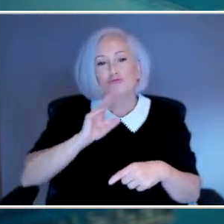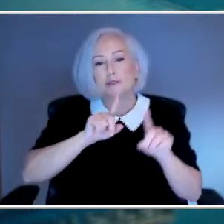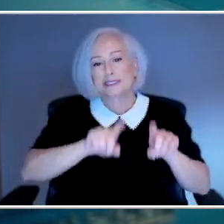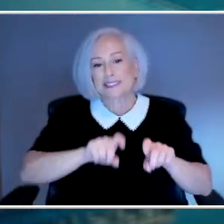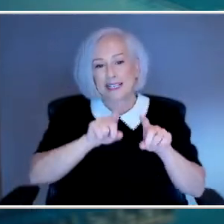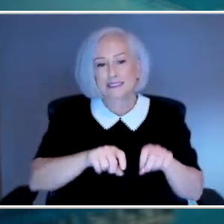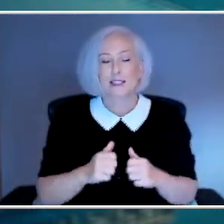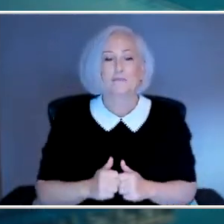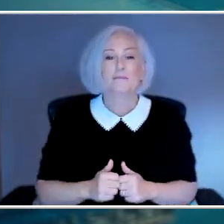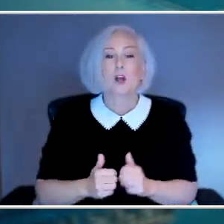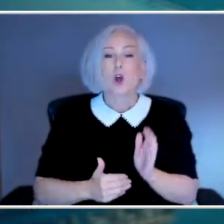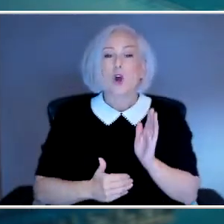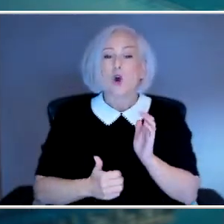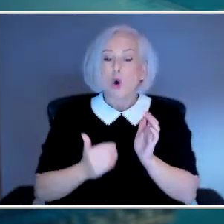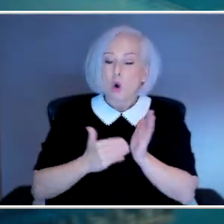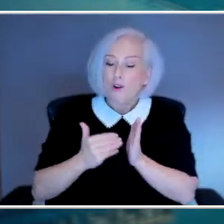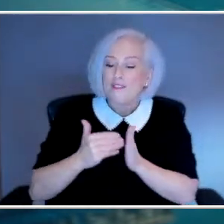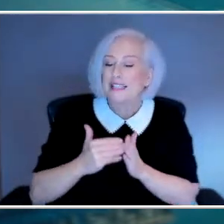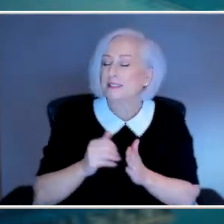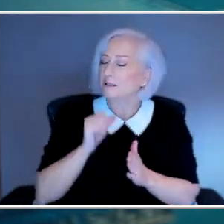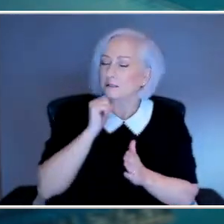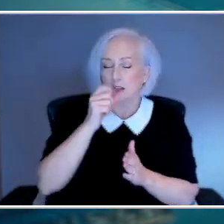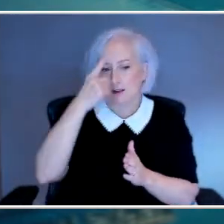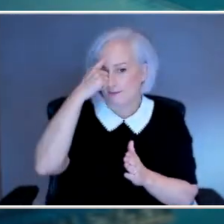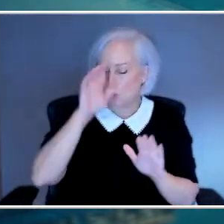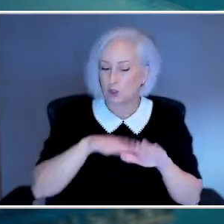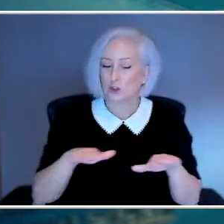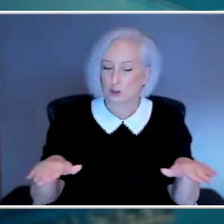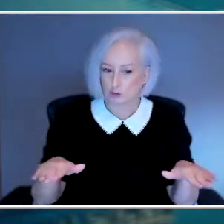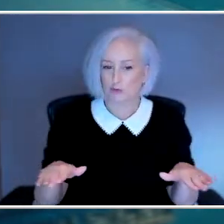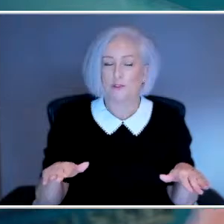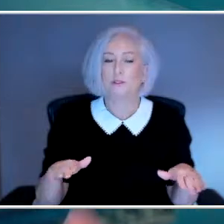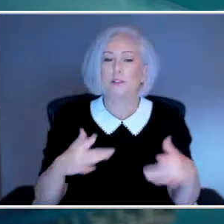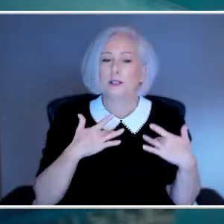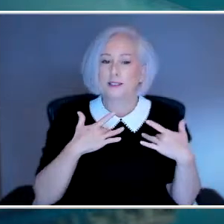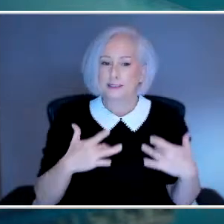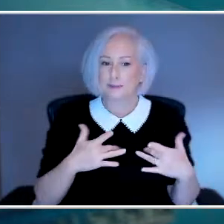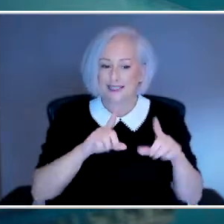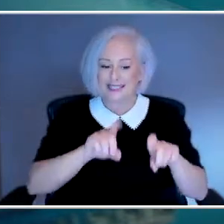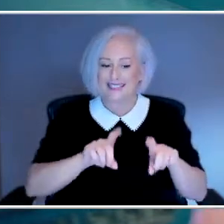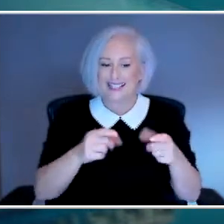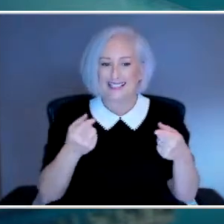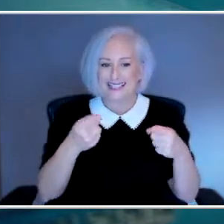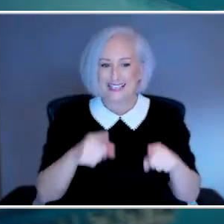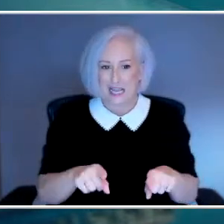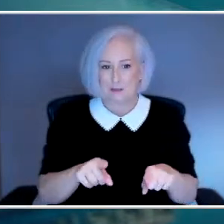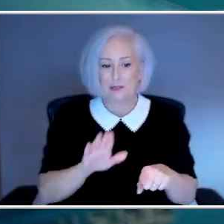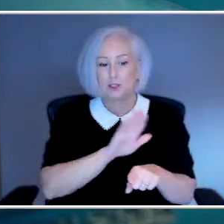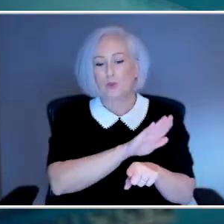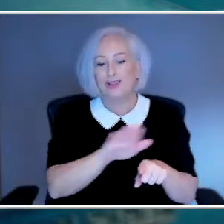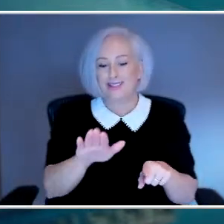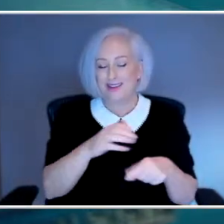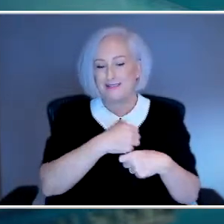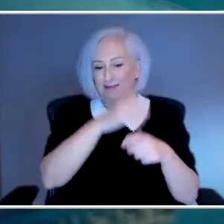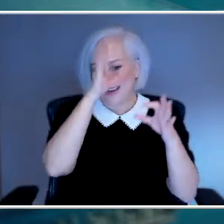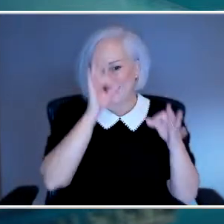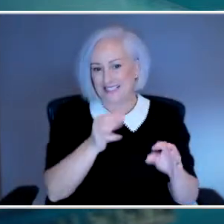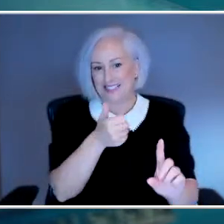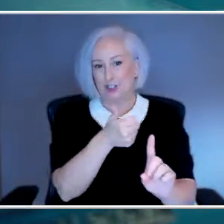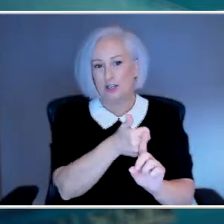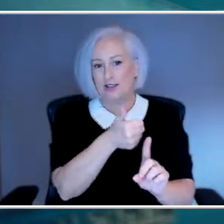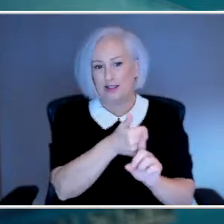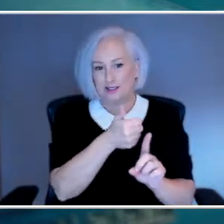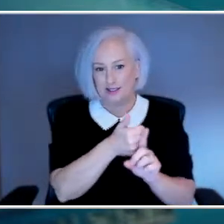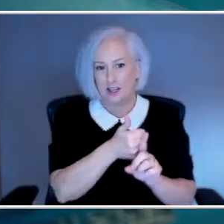as children. It is testing when they are able to make that informed decision for themselves and take ownership of some of those healthcare things.